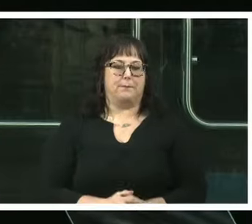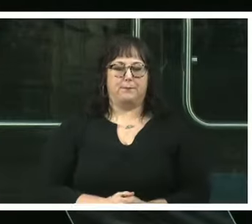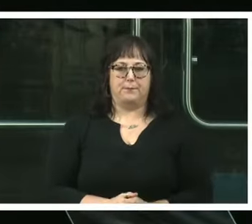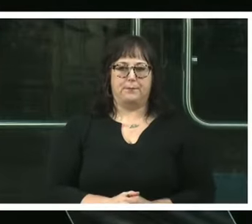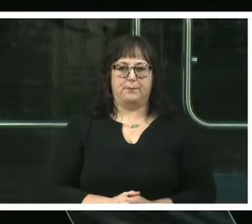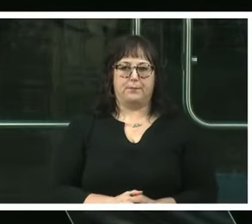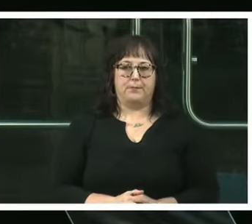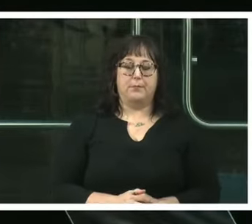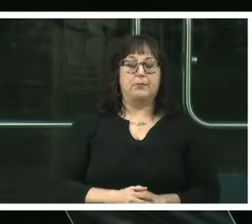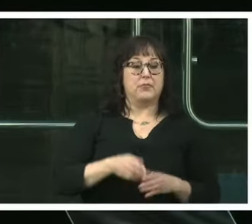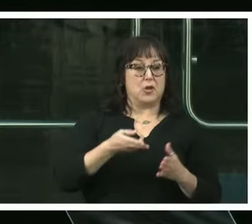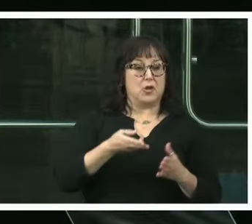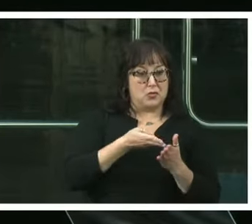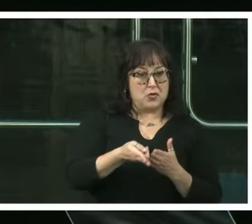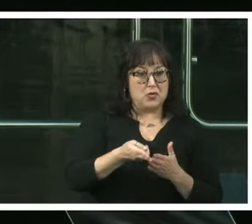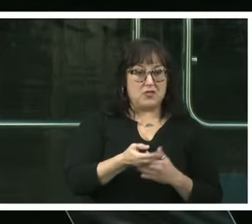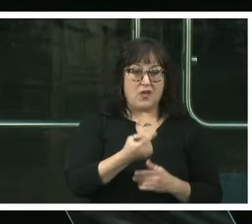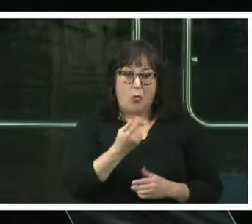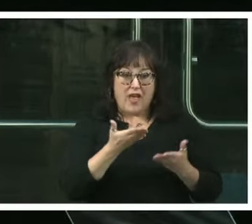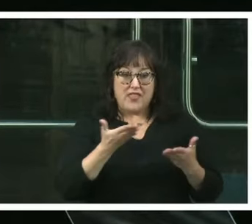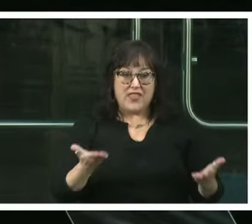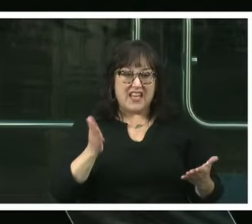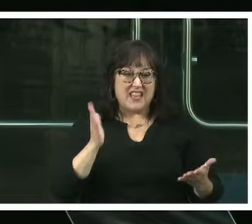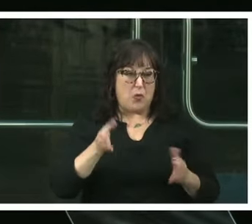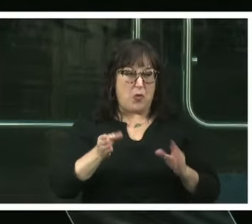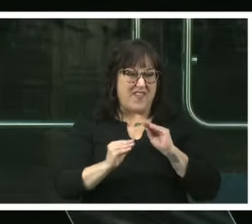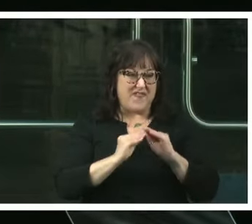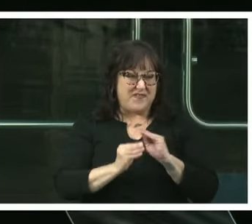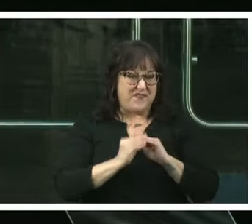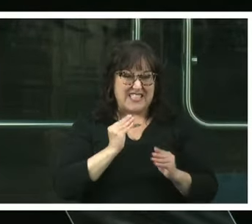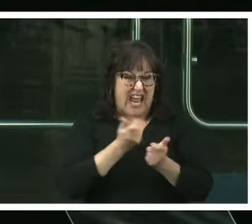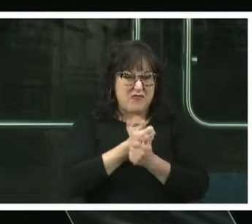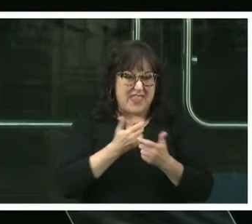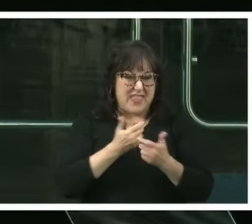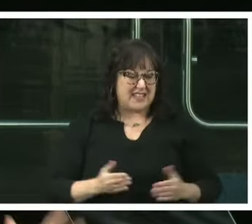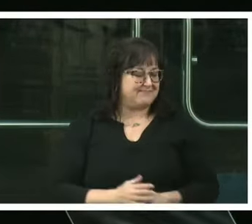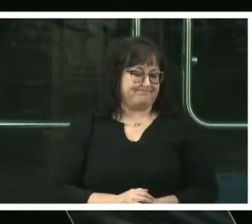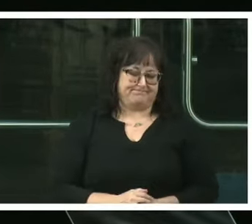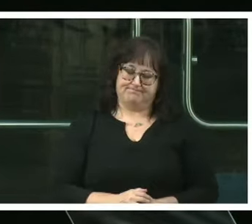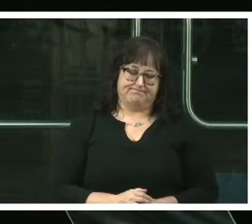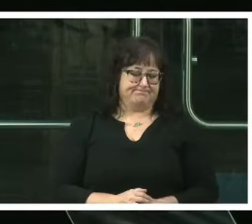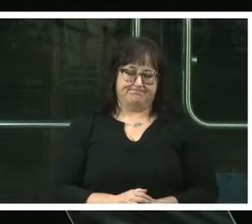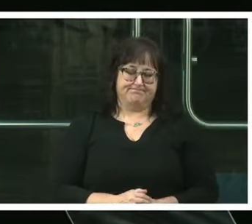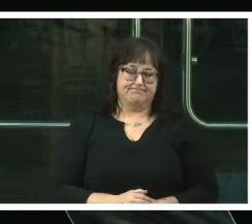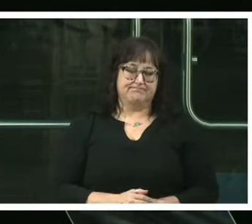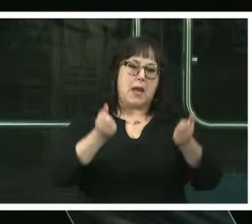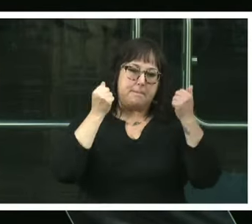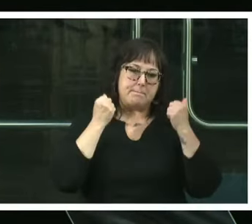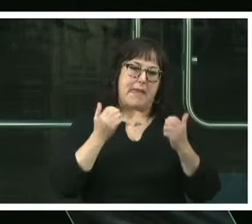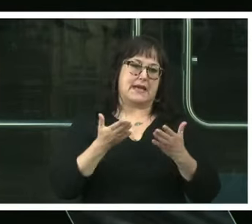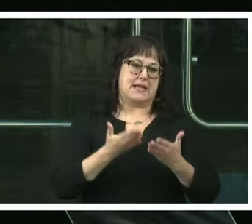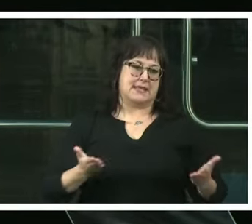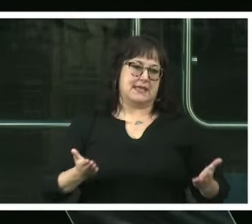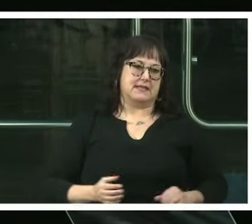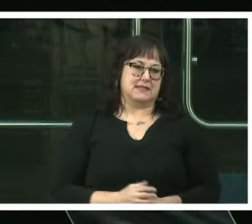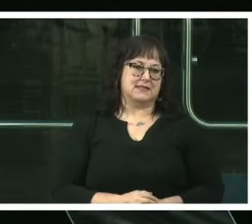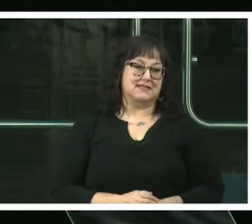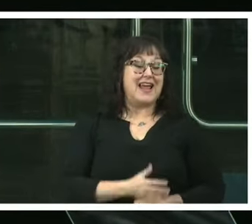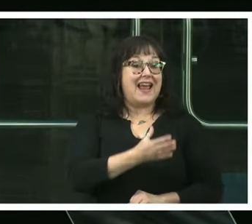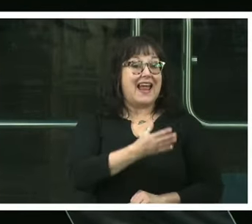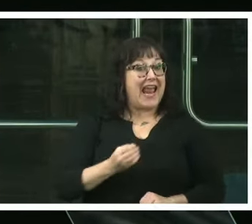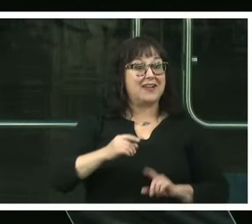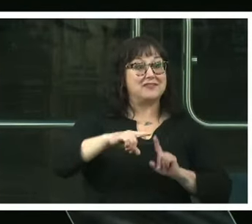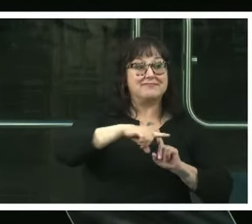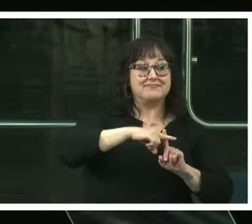The truth is, it won't be one thing that fixes downtown. It will be many things. And the good